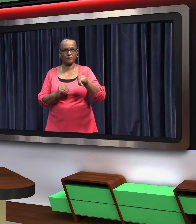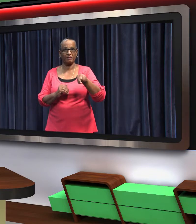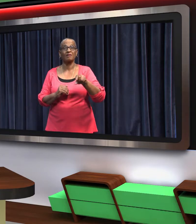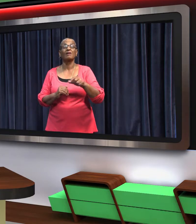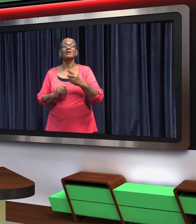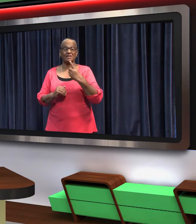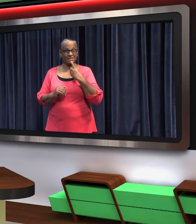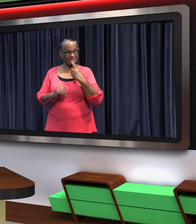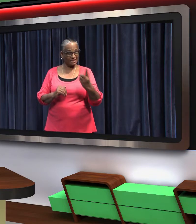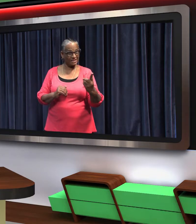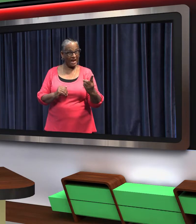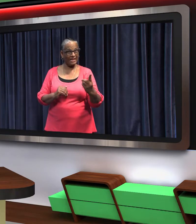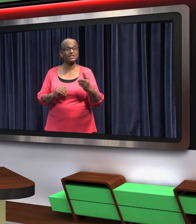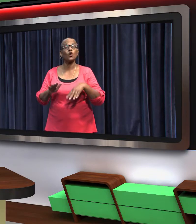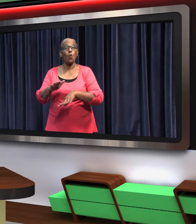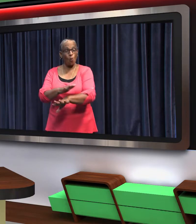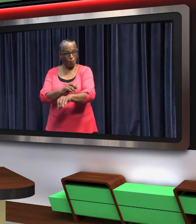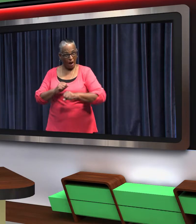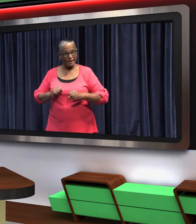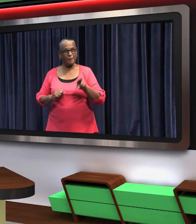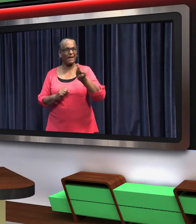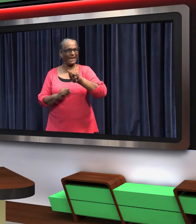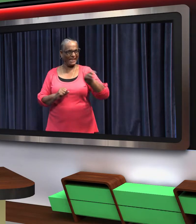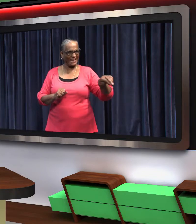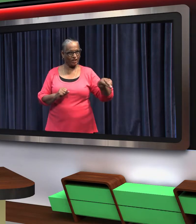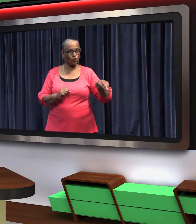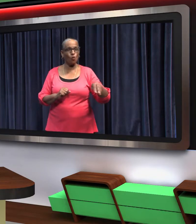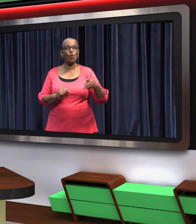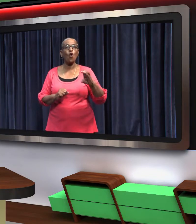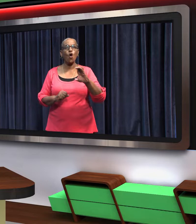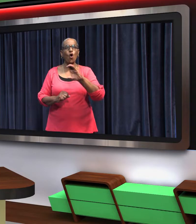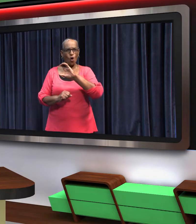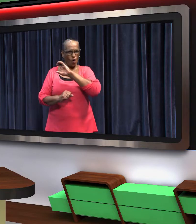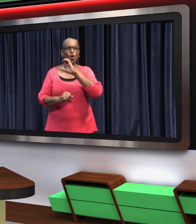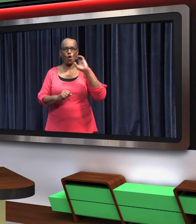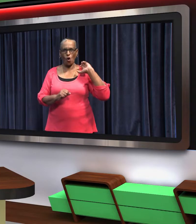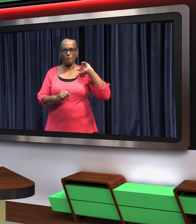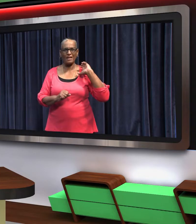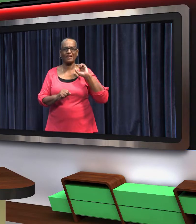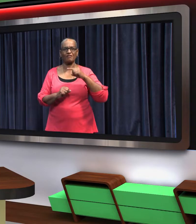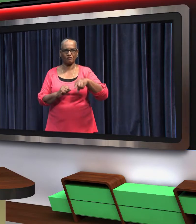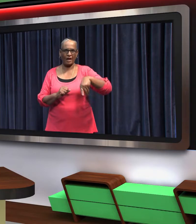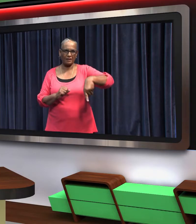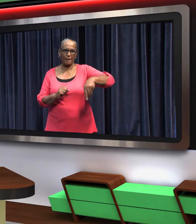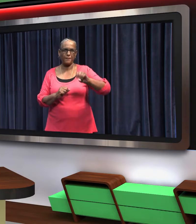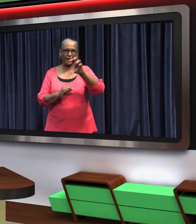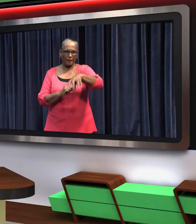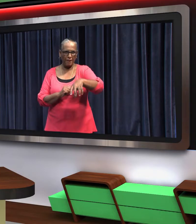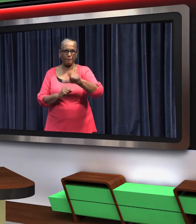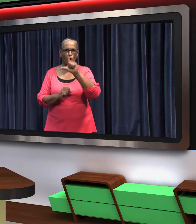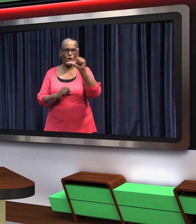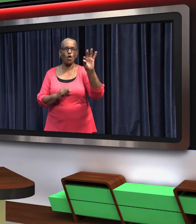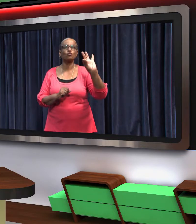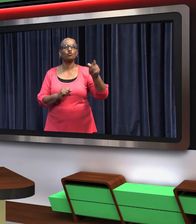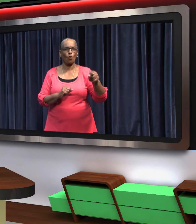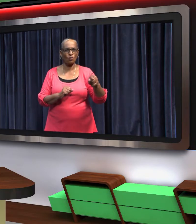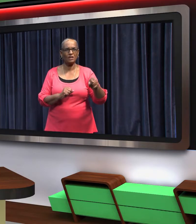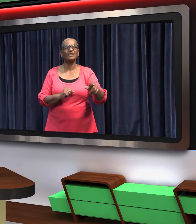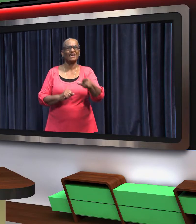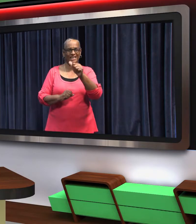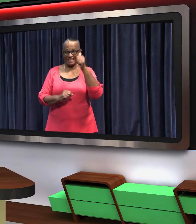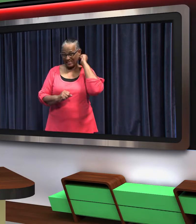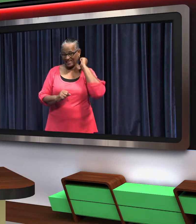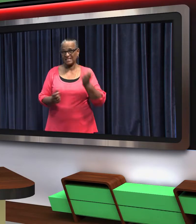not discredited. Words of Deputy Region Commander of Paramaribo, Lloyd Tolut, yesterday during the annual